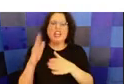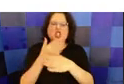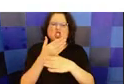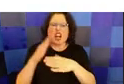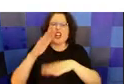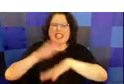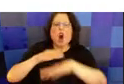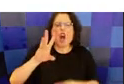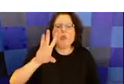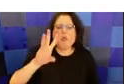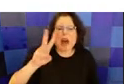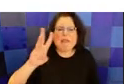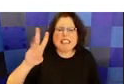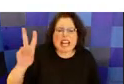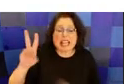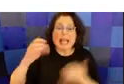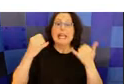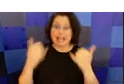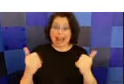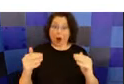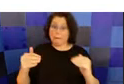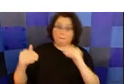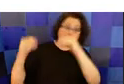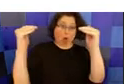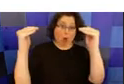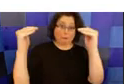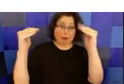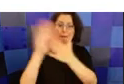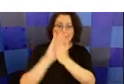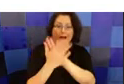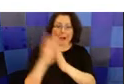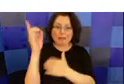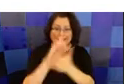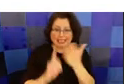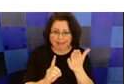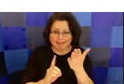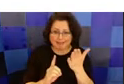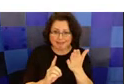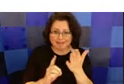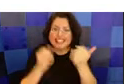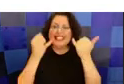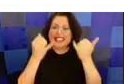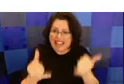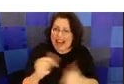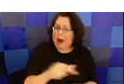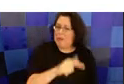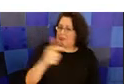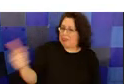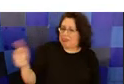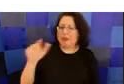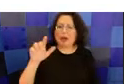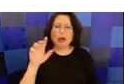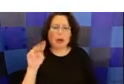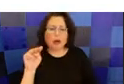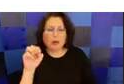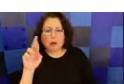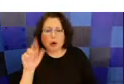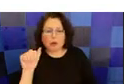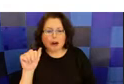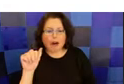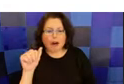for the last few years and now is being advanced through the design process. And with that, I will turn it over to Maura Egler, our